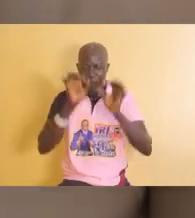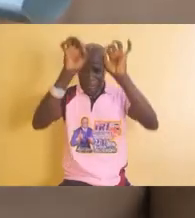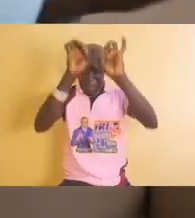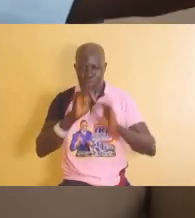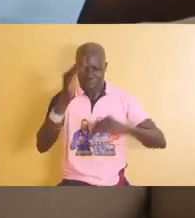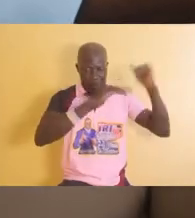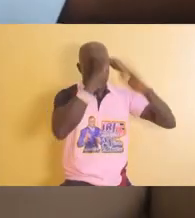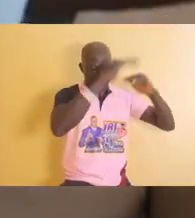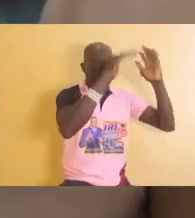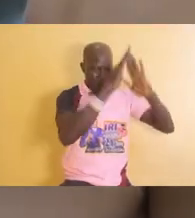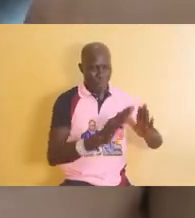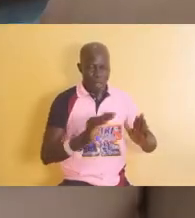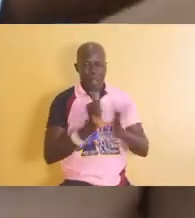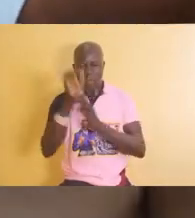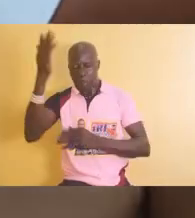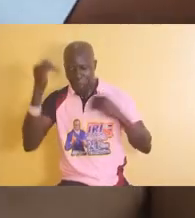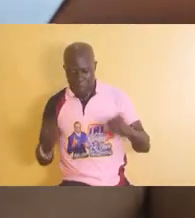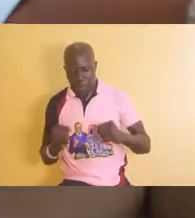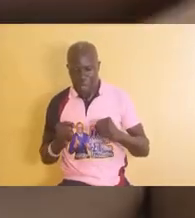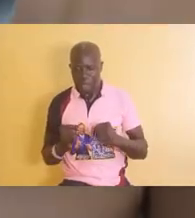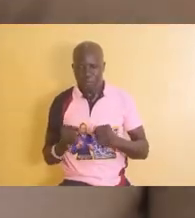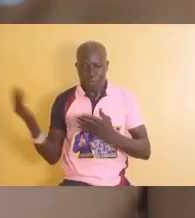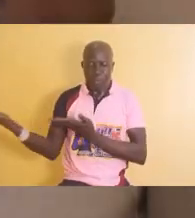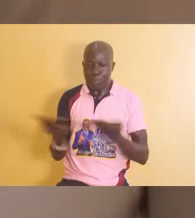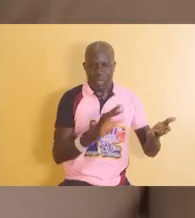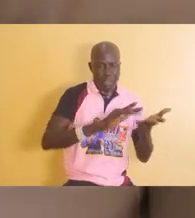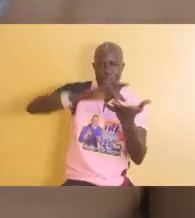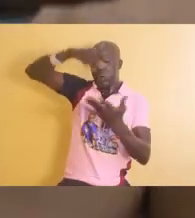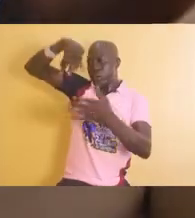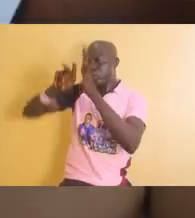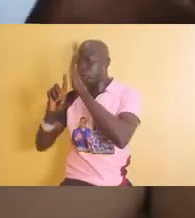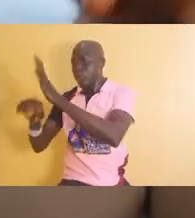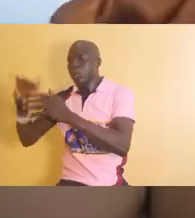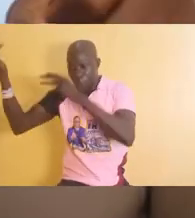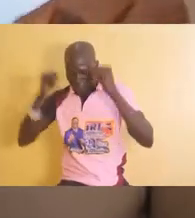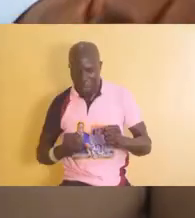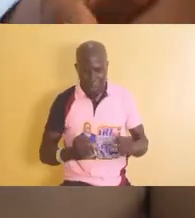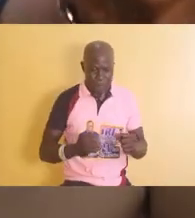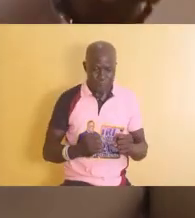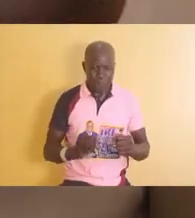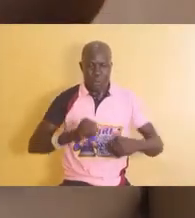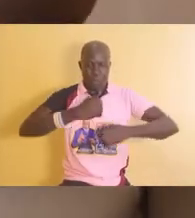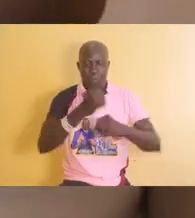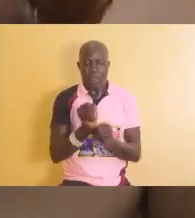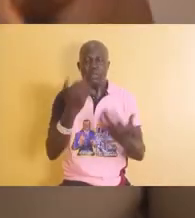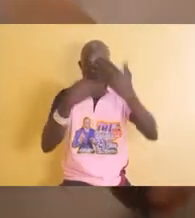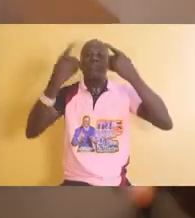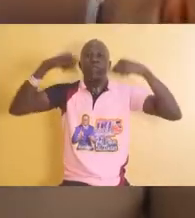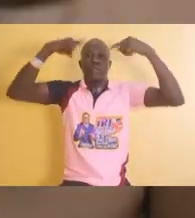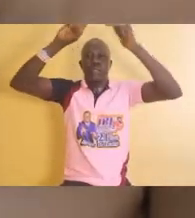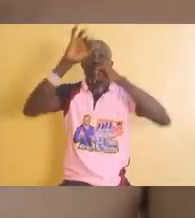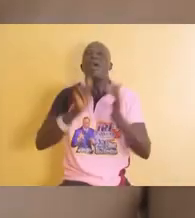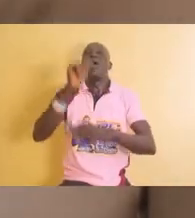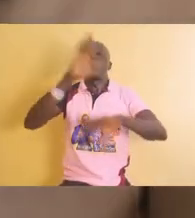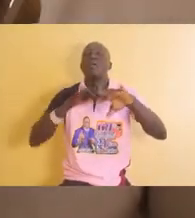a path. You that will bring us forward. I better come back. There's a path. You that will bring us forward. I better come power. That made